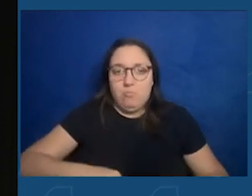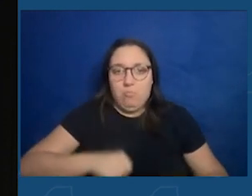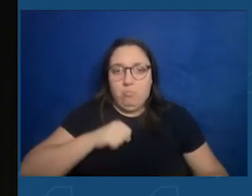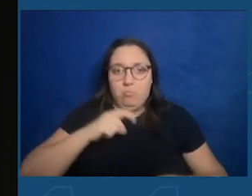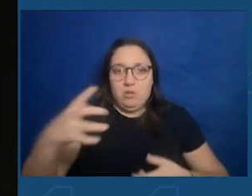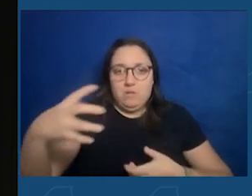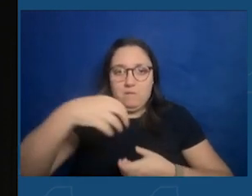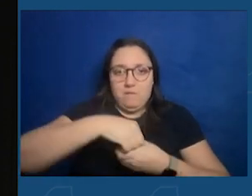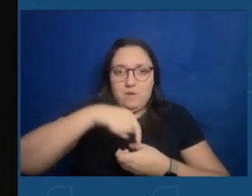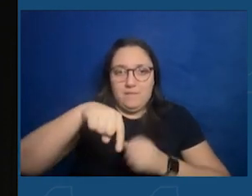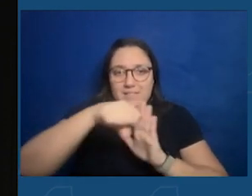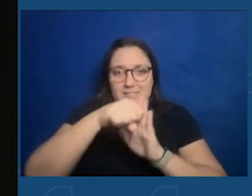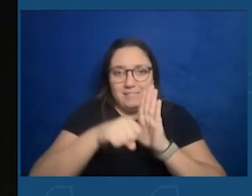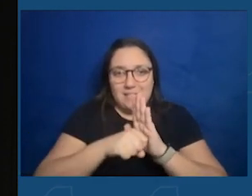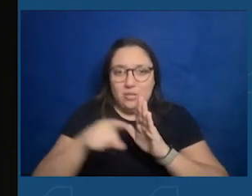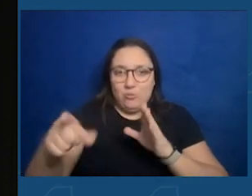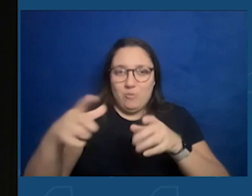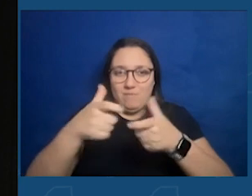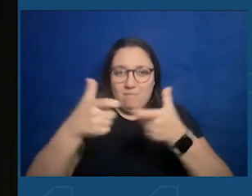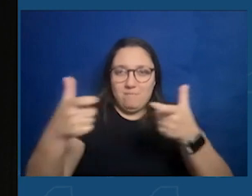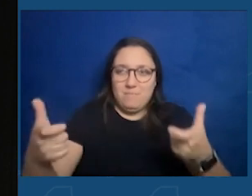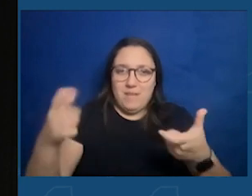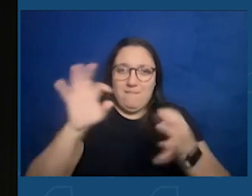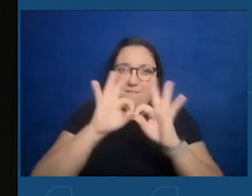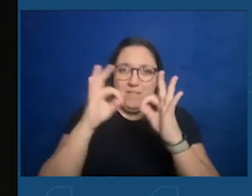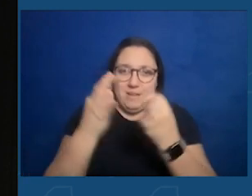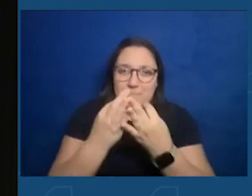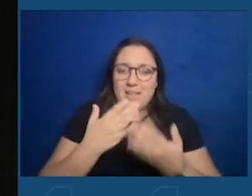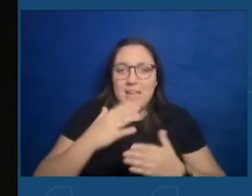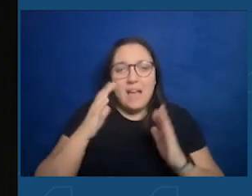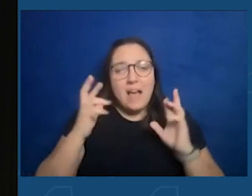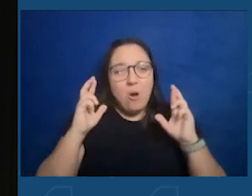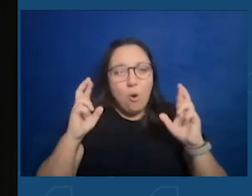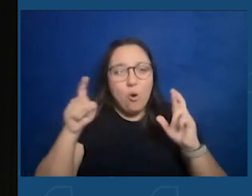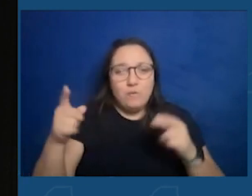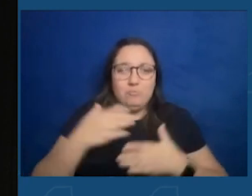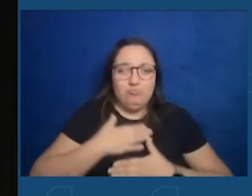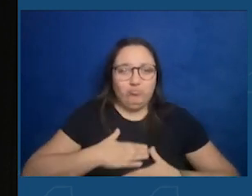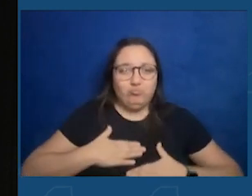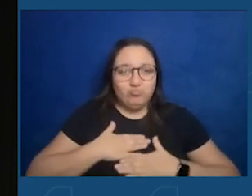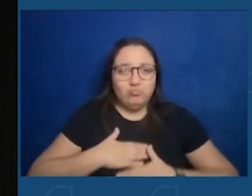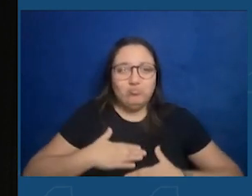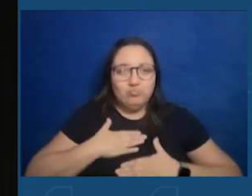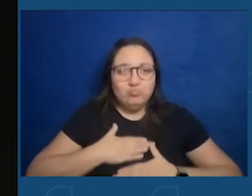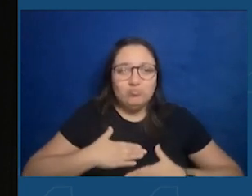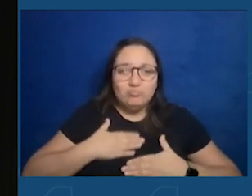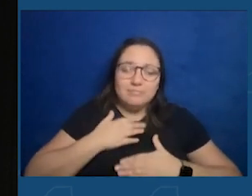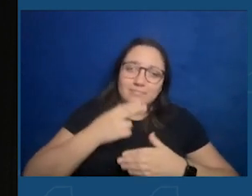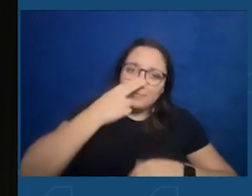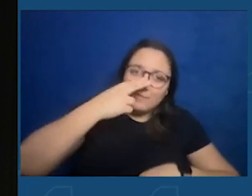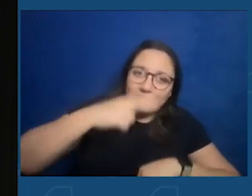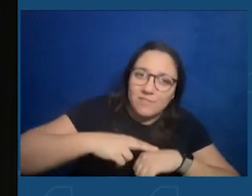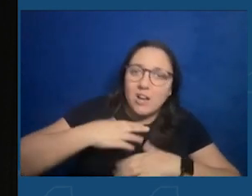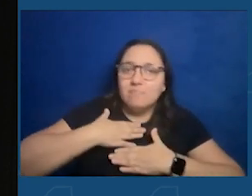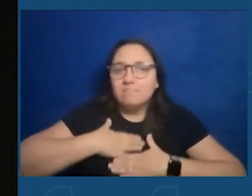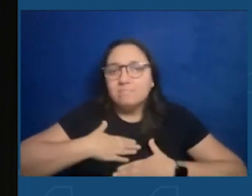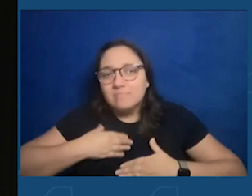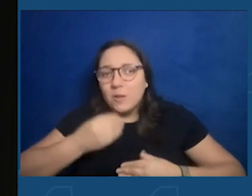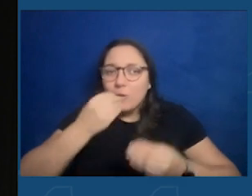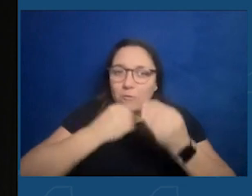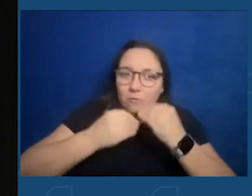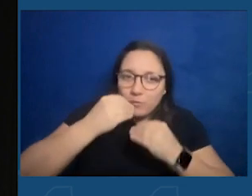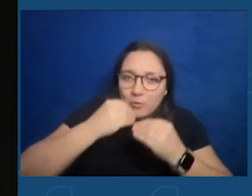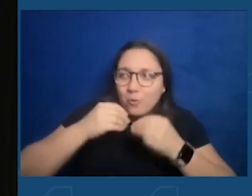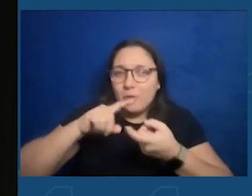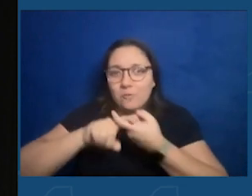of the big family. I hope you enjoy the entertainment, the camaraderie, the friendship, the food, which is very, very good here tonight.